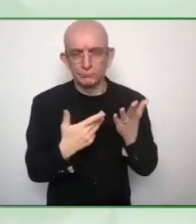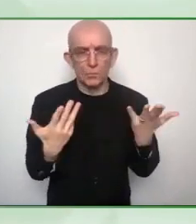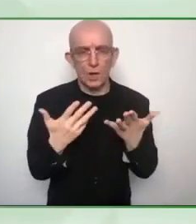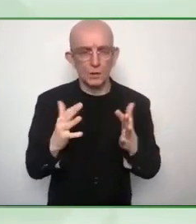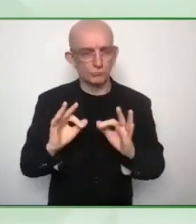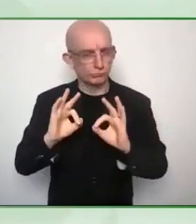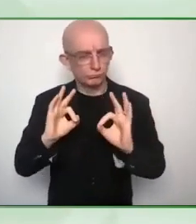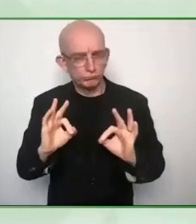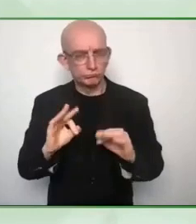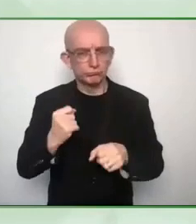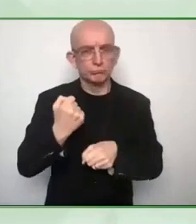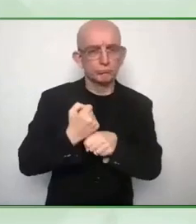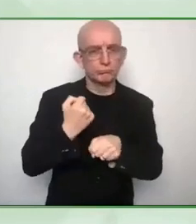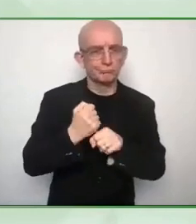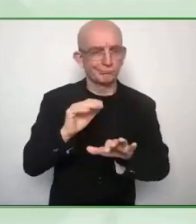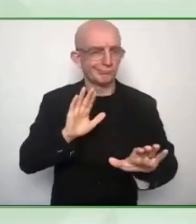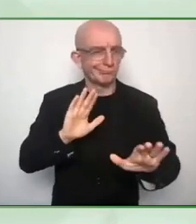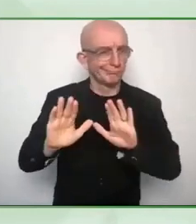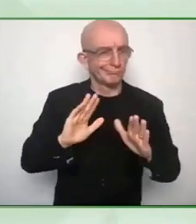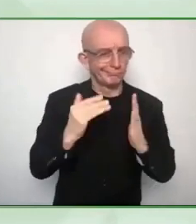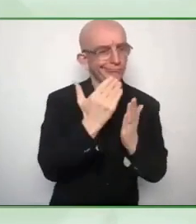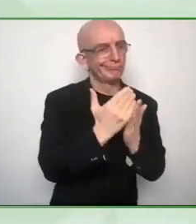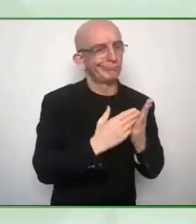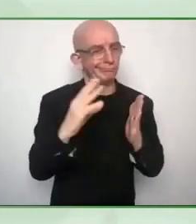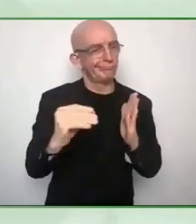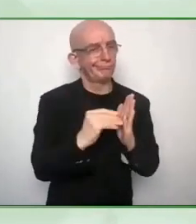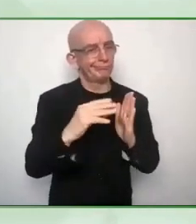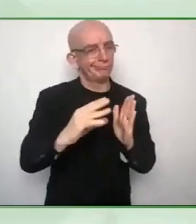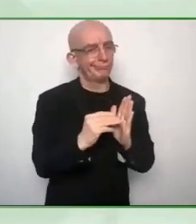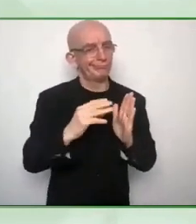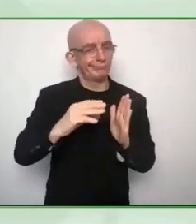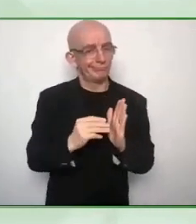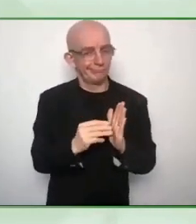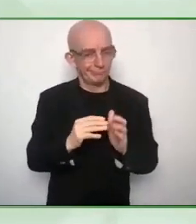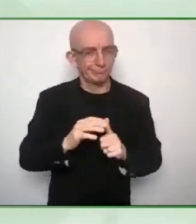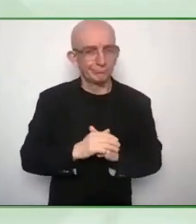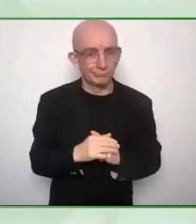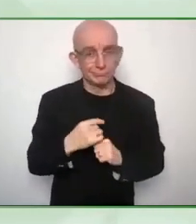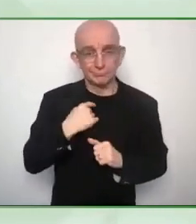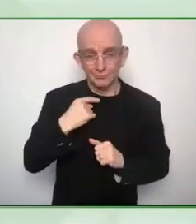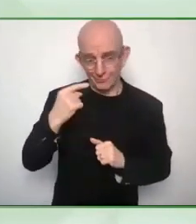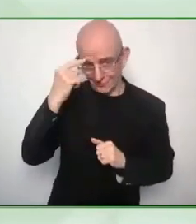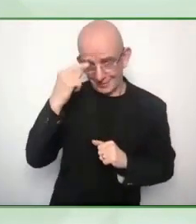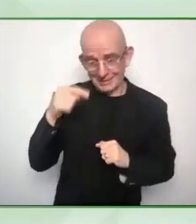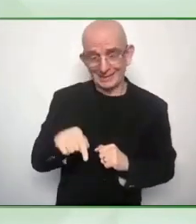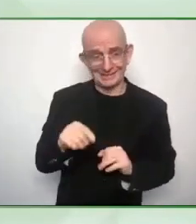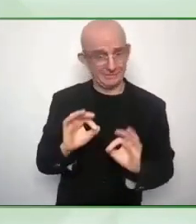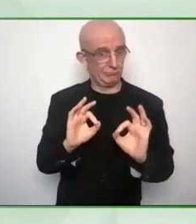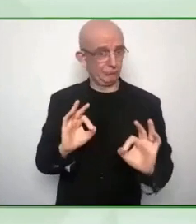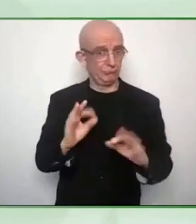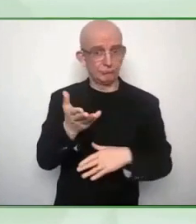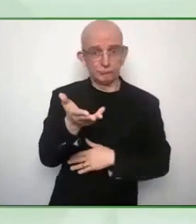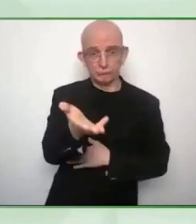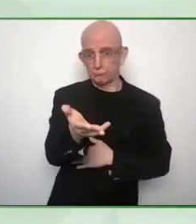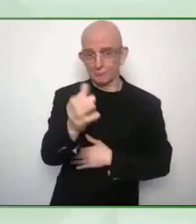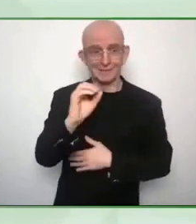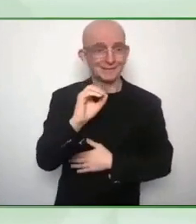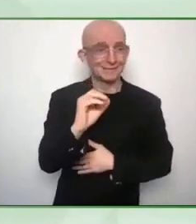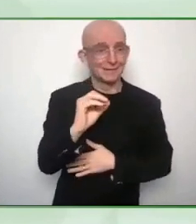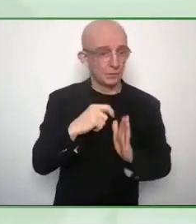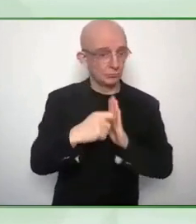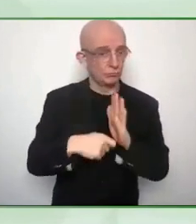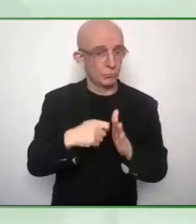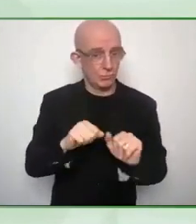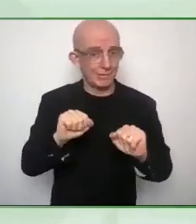Project to support the collection of good practices on social protection and support to